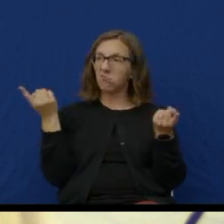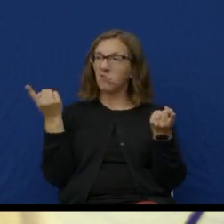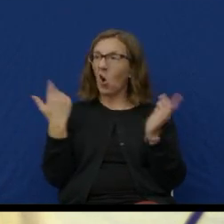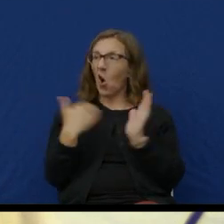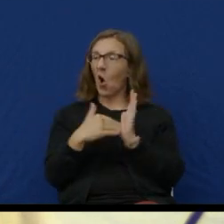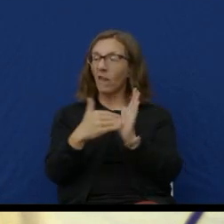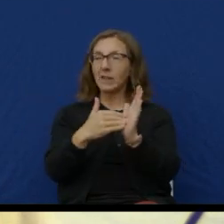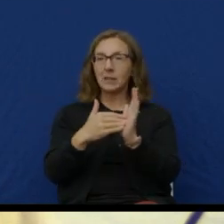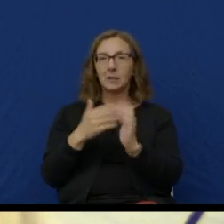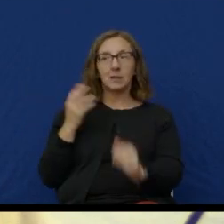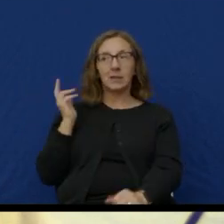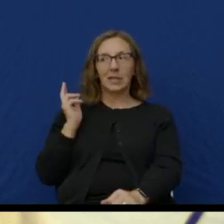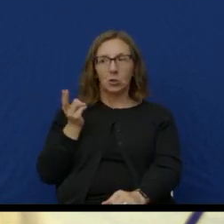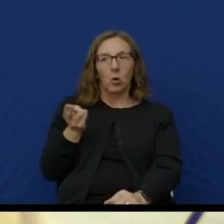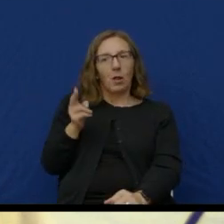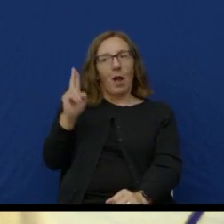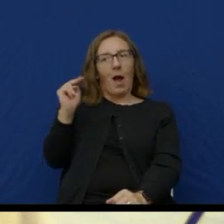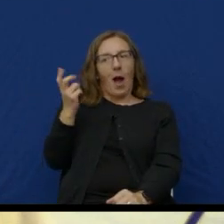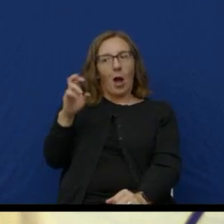historically underserved.